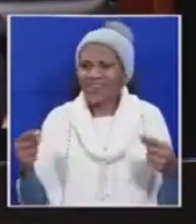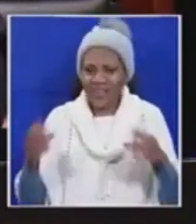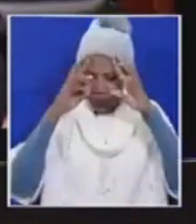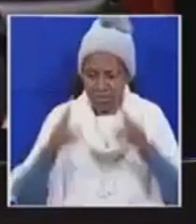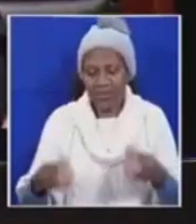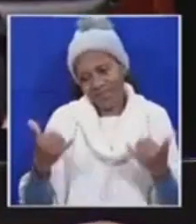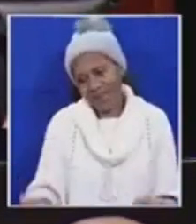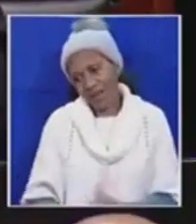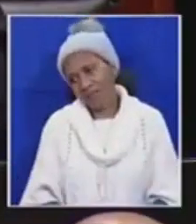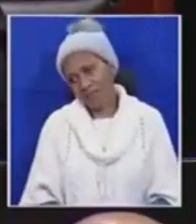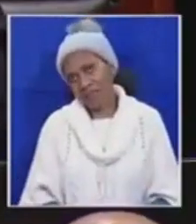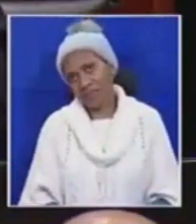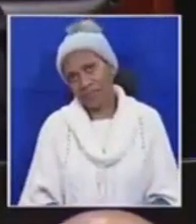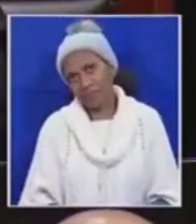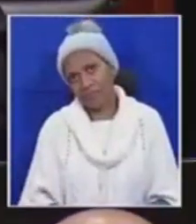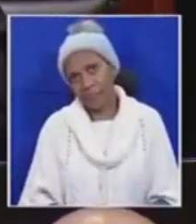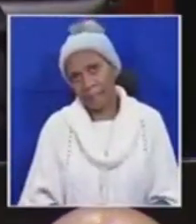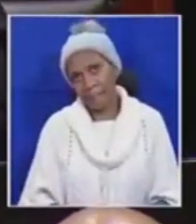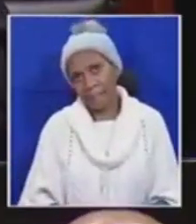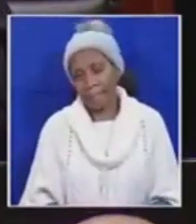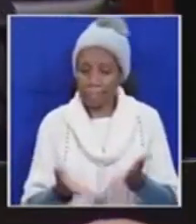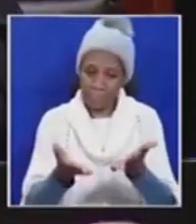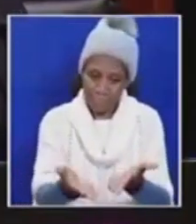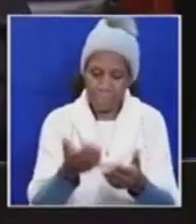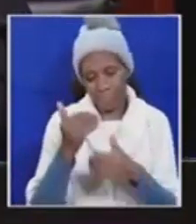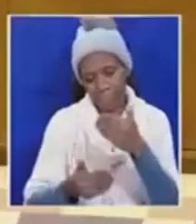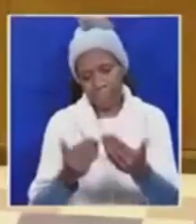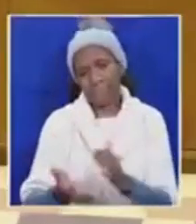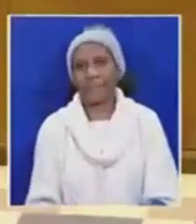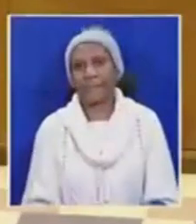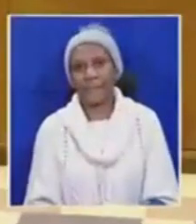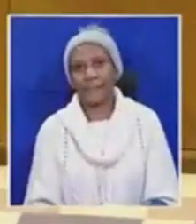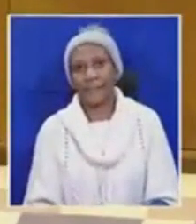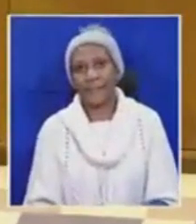this manner if we want to conclude. Proceed, Honourable Member.